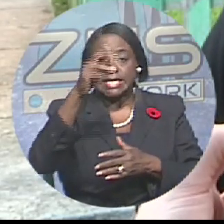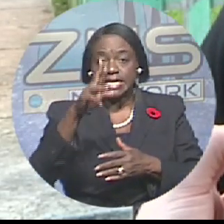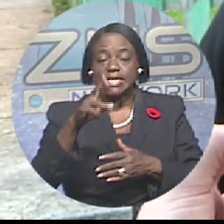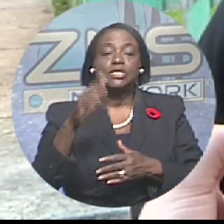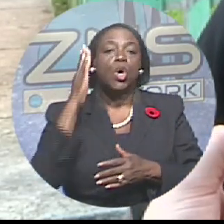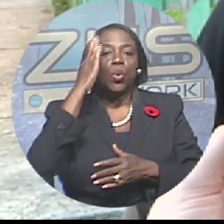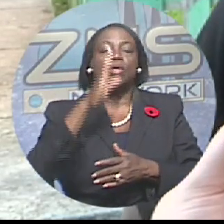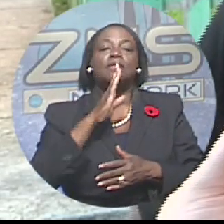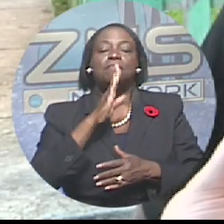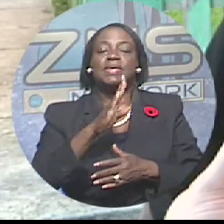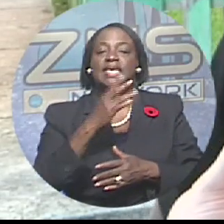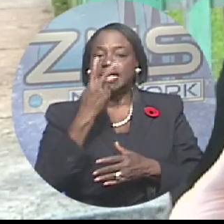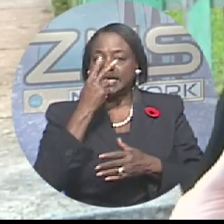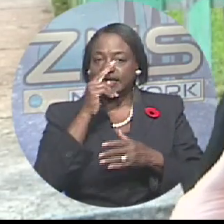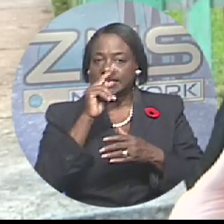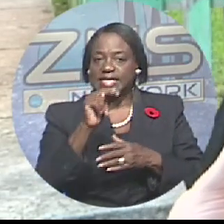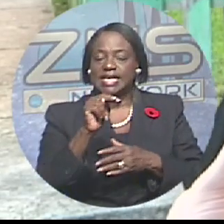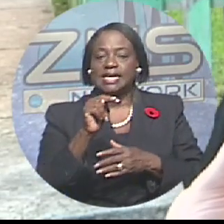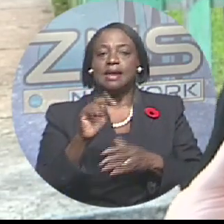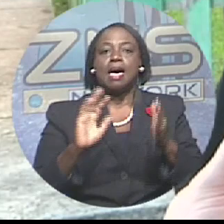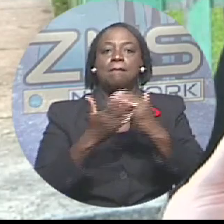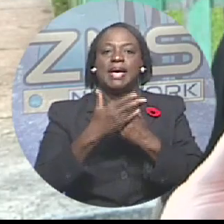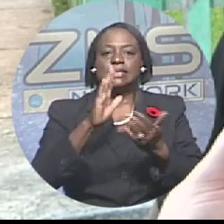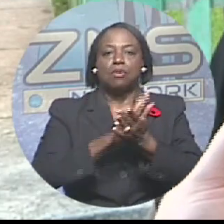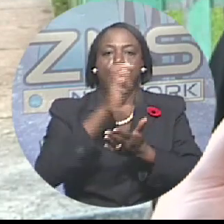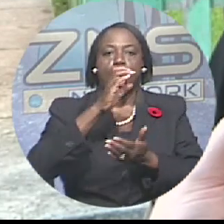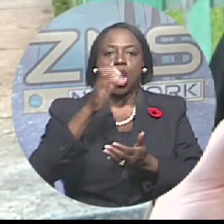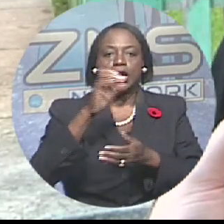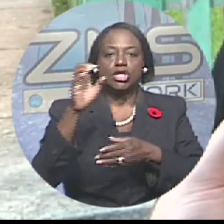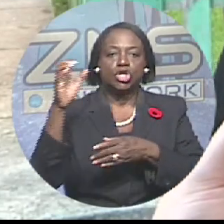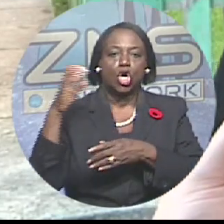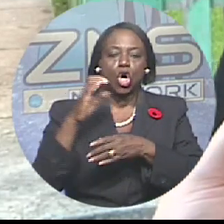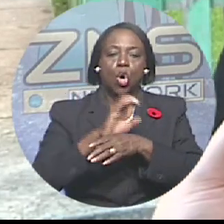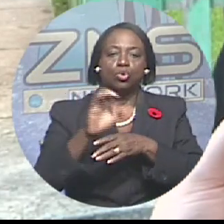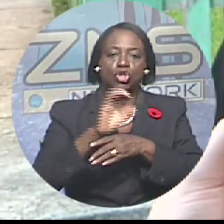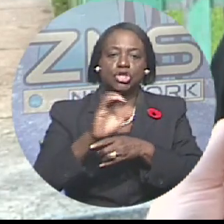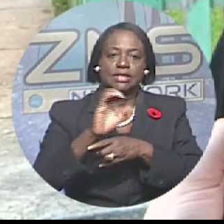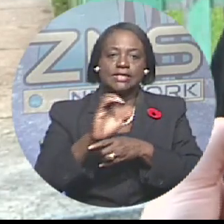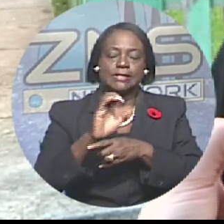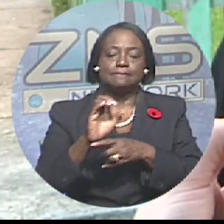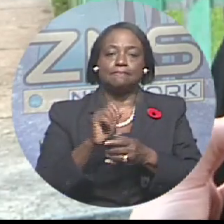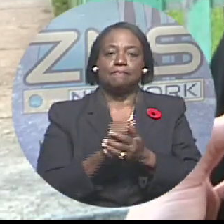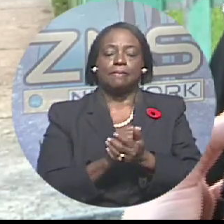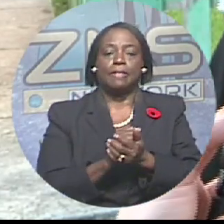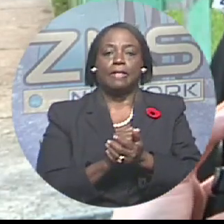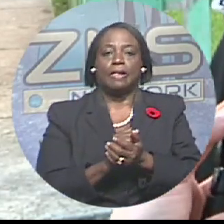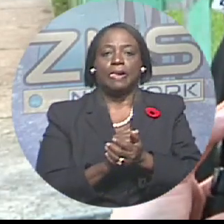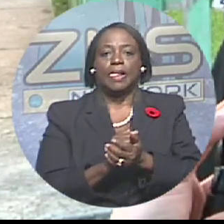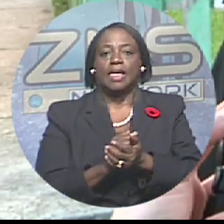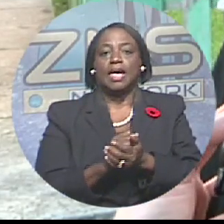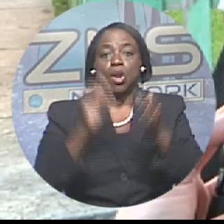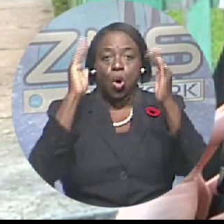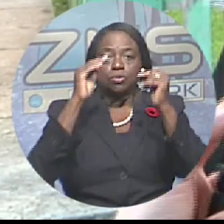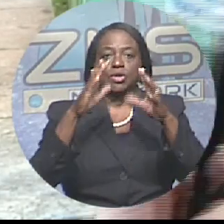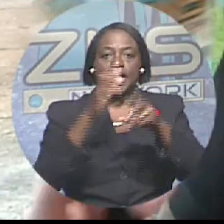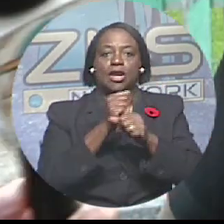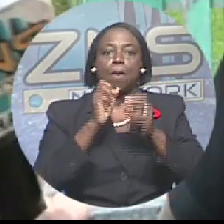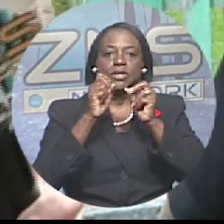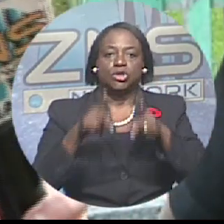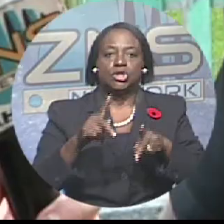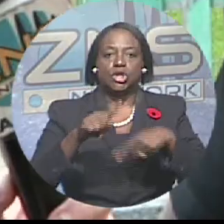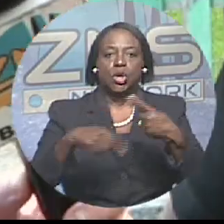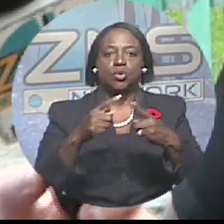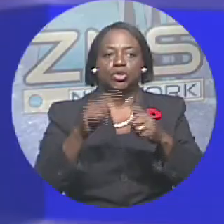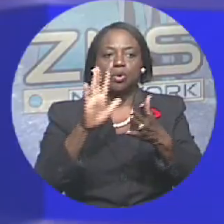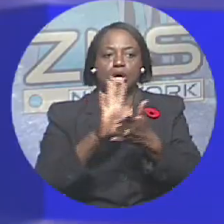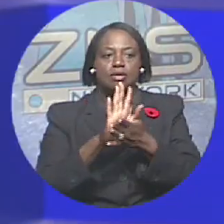and Division II, and, you know, junior college coaches are going to be there. So, you know, hopefully they'll be seen and get an opportunity to go to school.